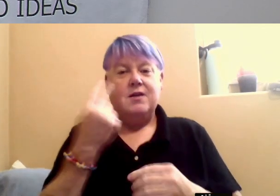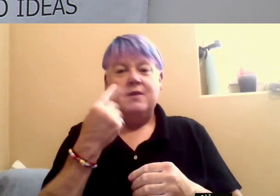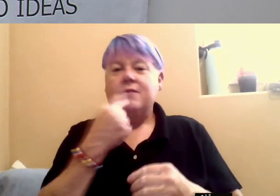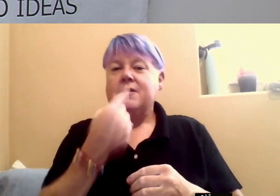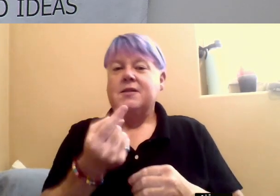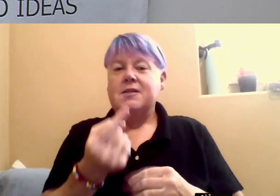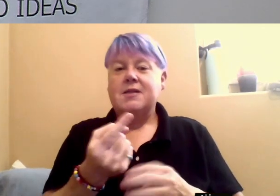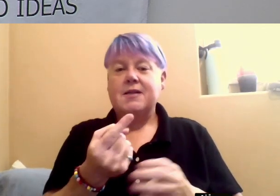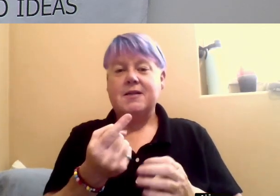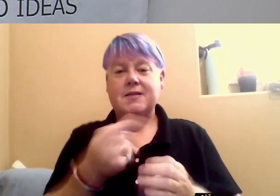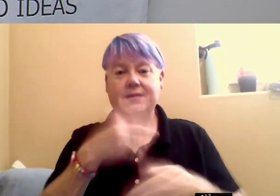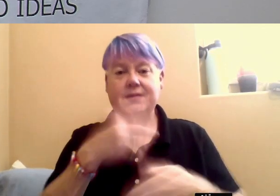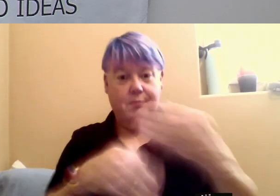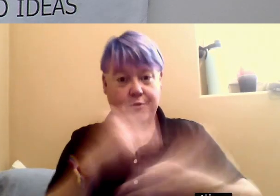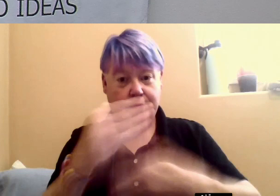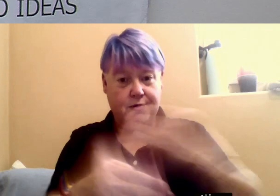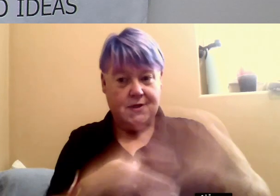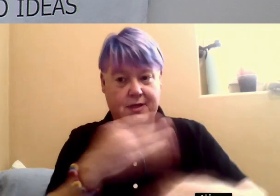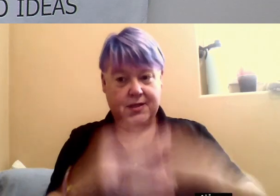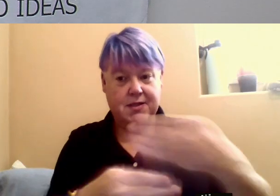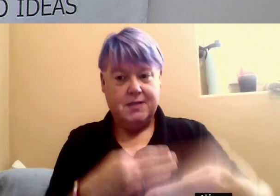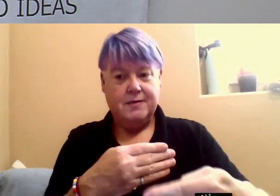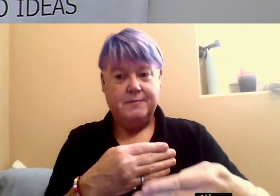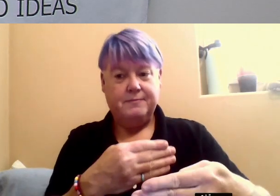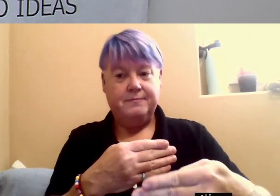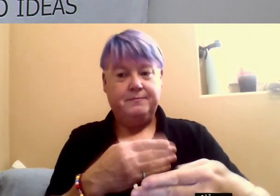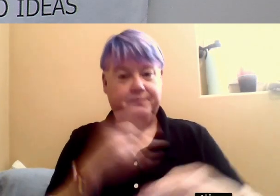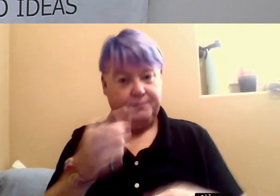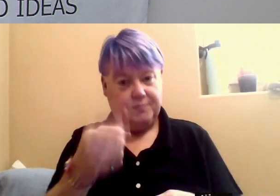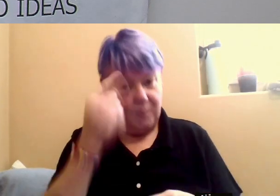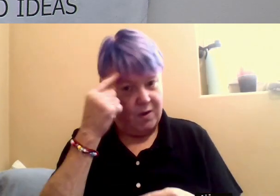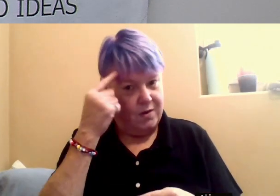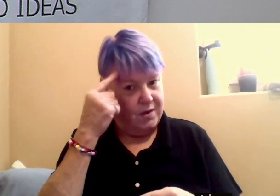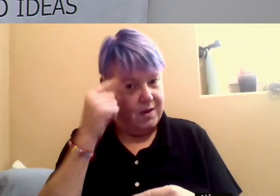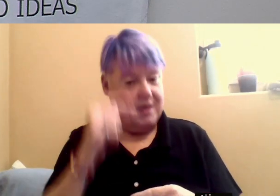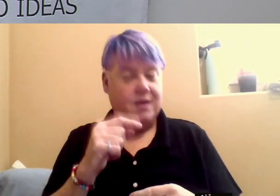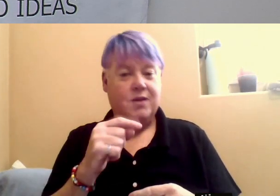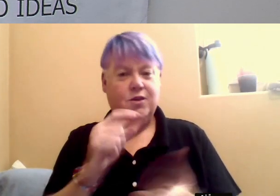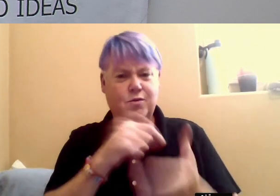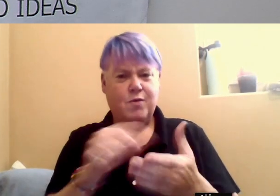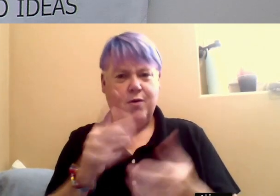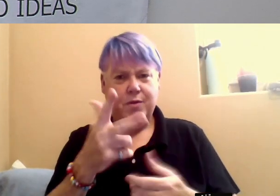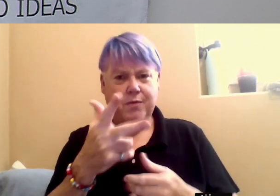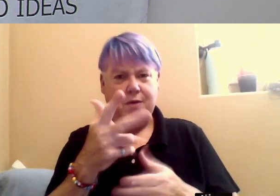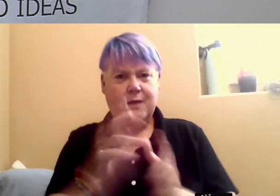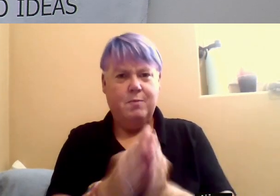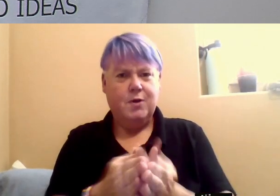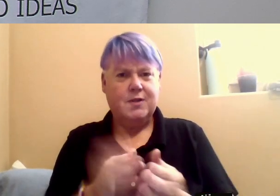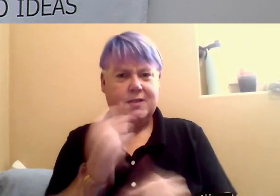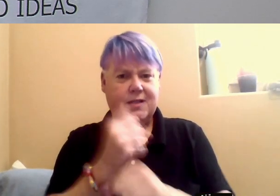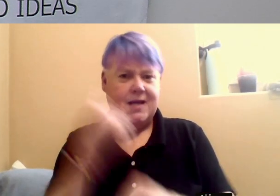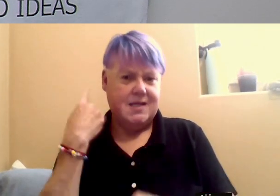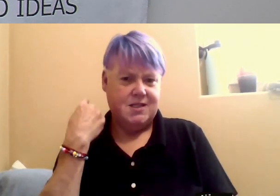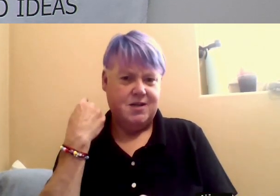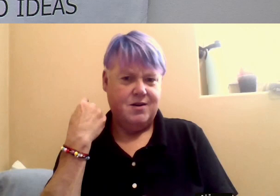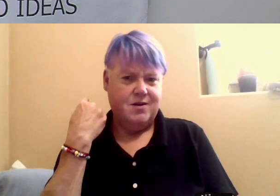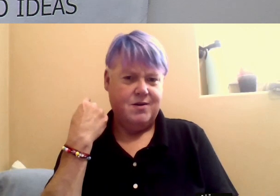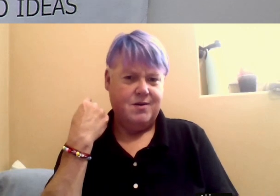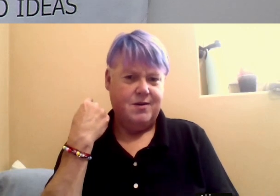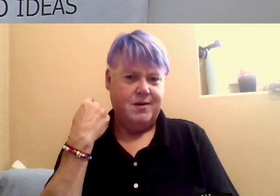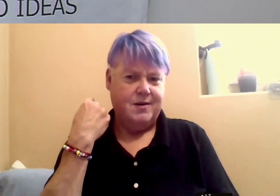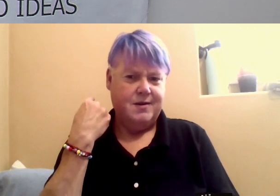the process, but, you, I think 3 books last year. So I'm just wondering,